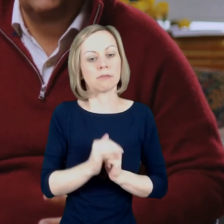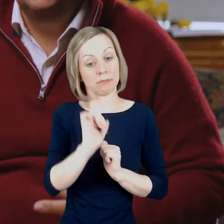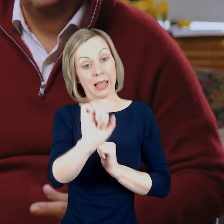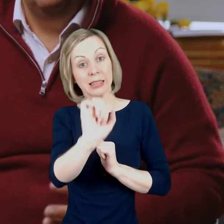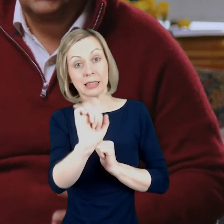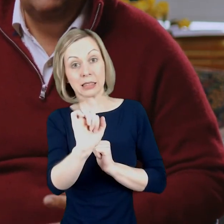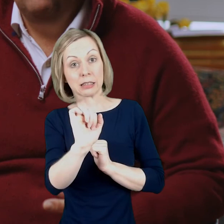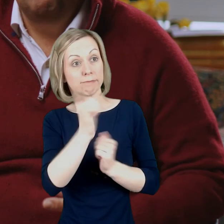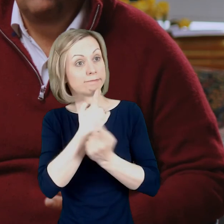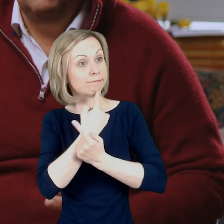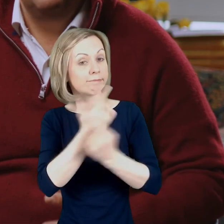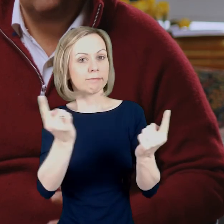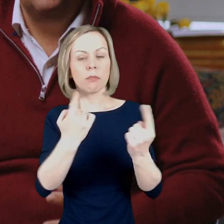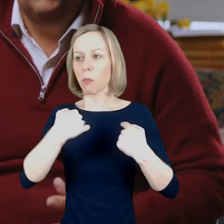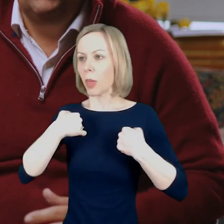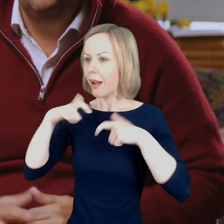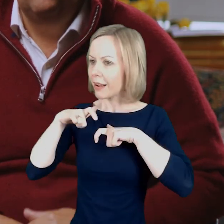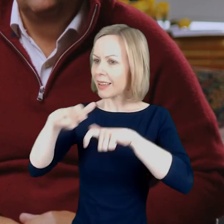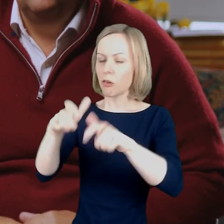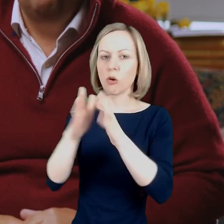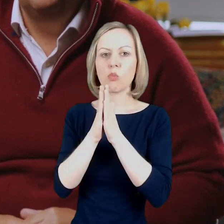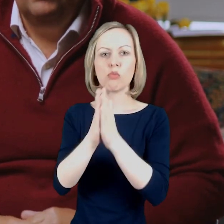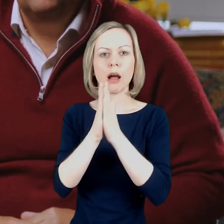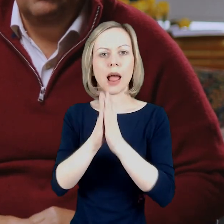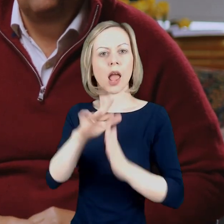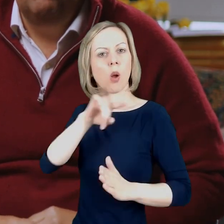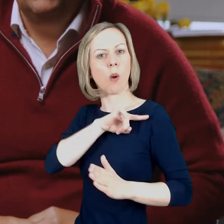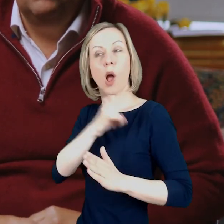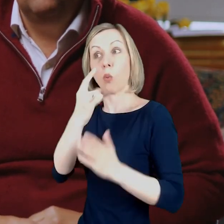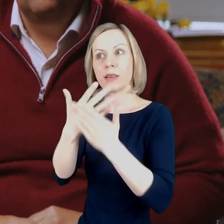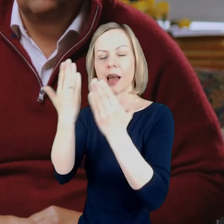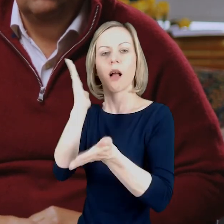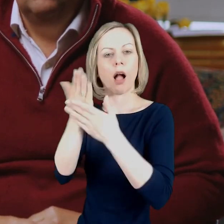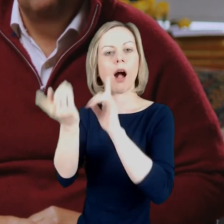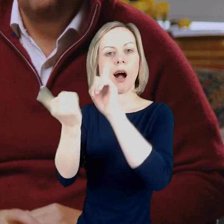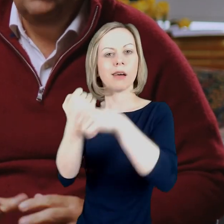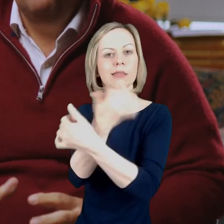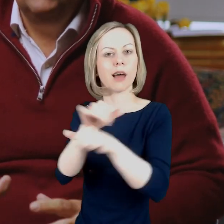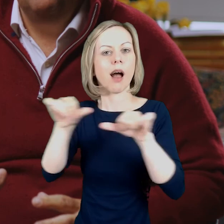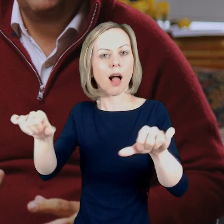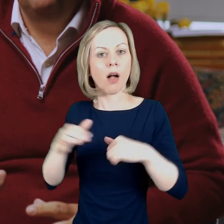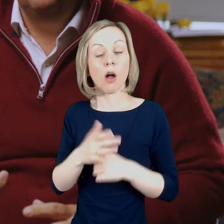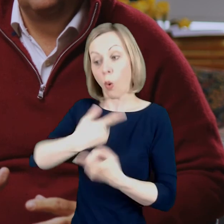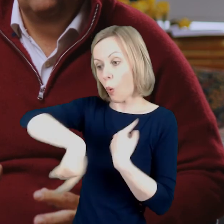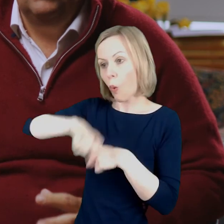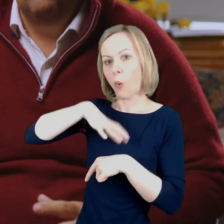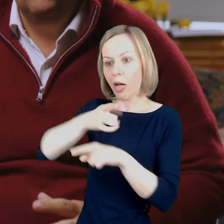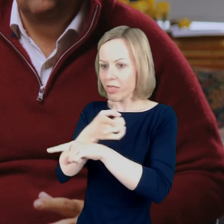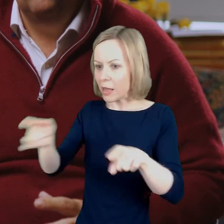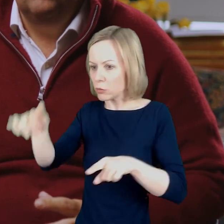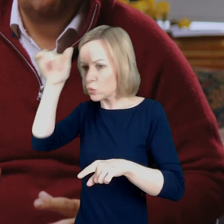would be, I keep on praying because I know one day there will be an answer. So if we're praying for people to know